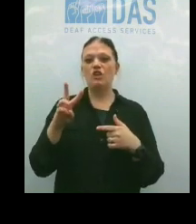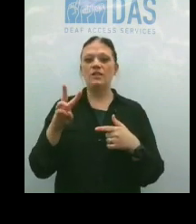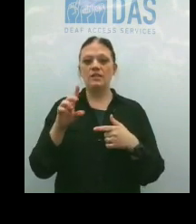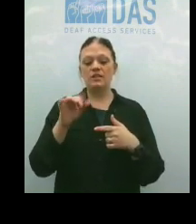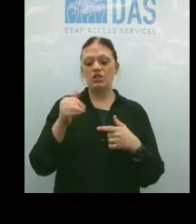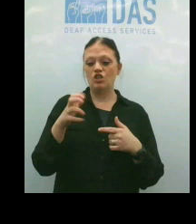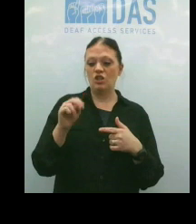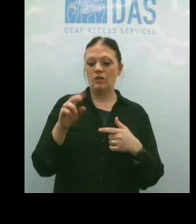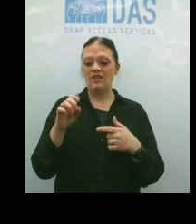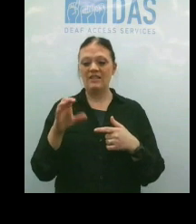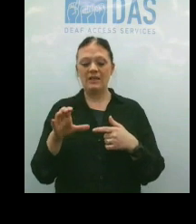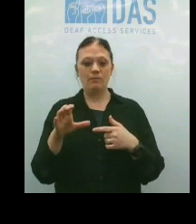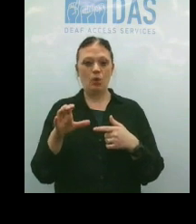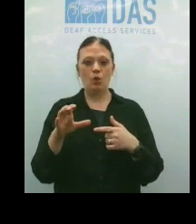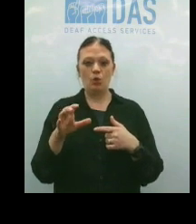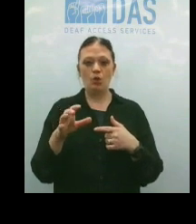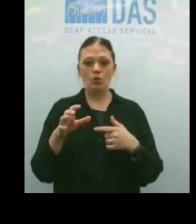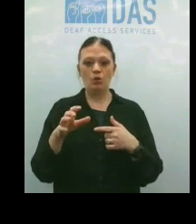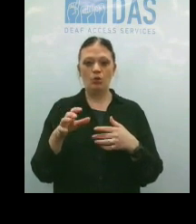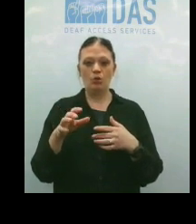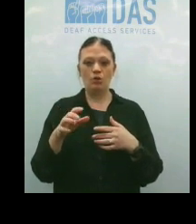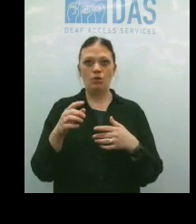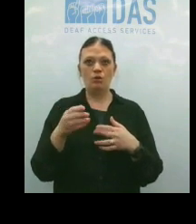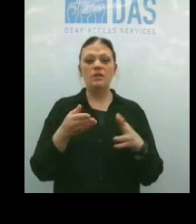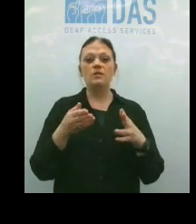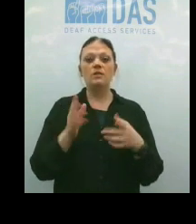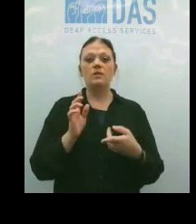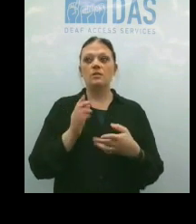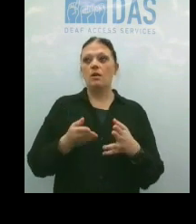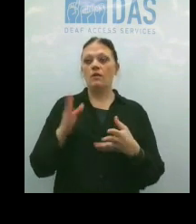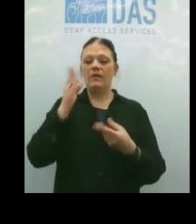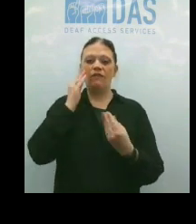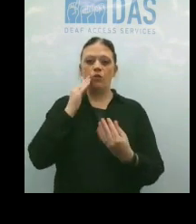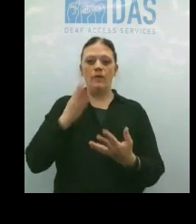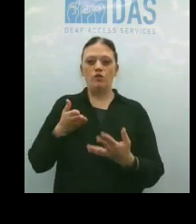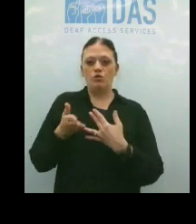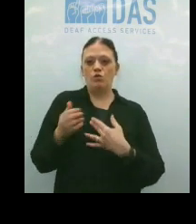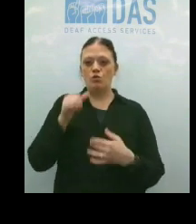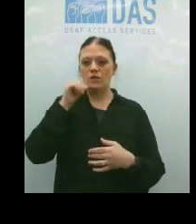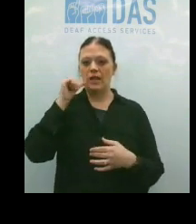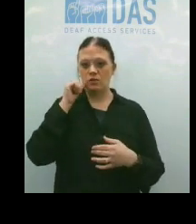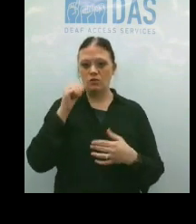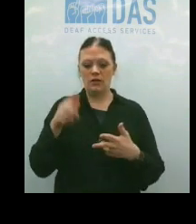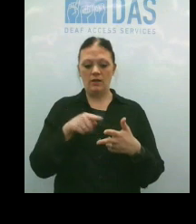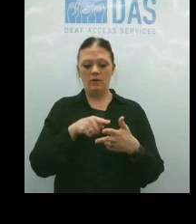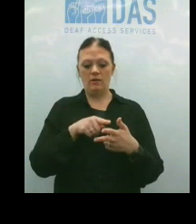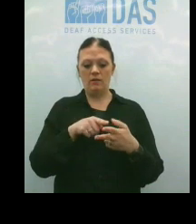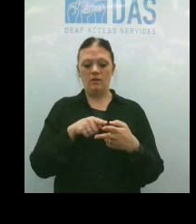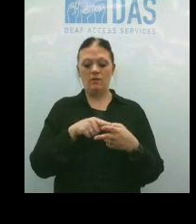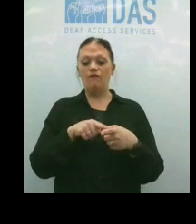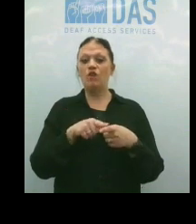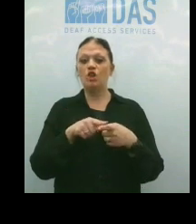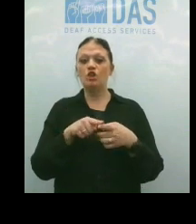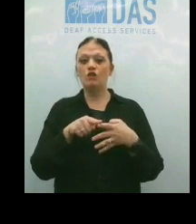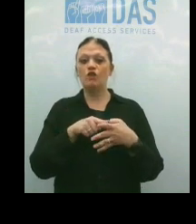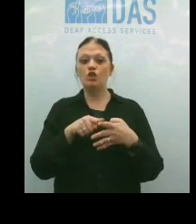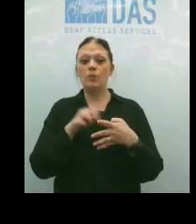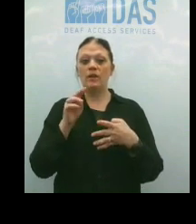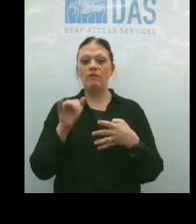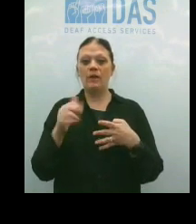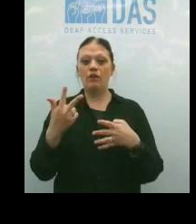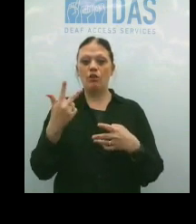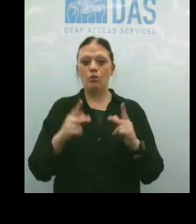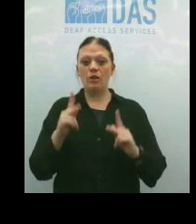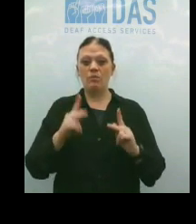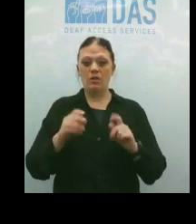December. That means just in this first, and this is through yesterday, the first week of May, there were 3 individuals in Erie County that we're aware of